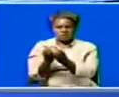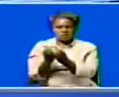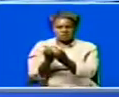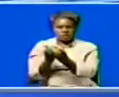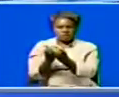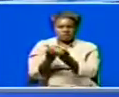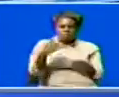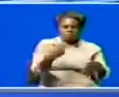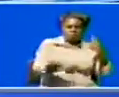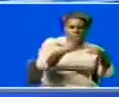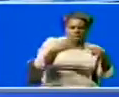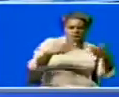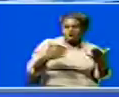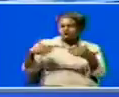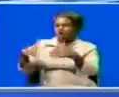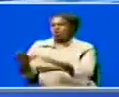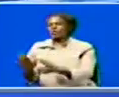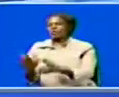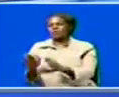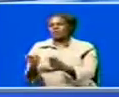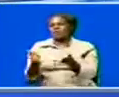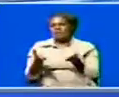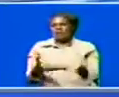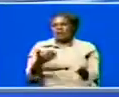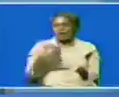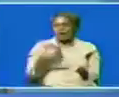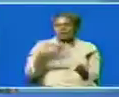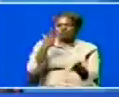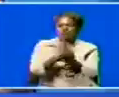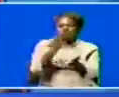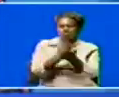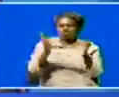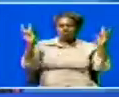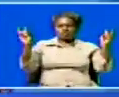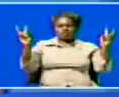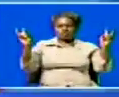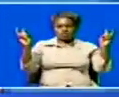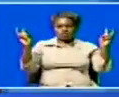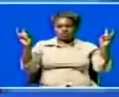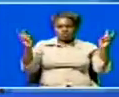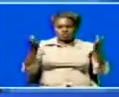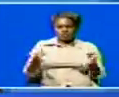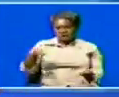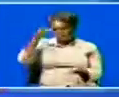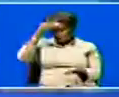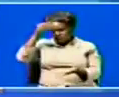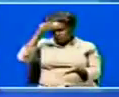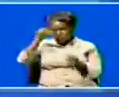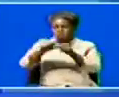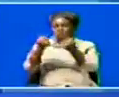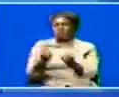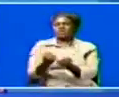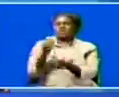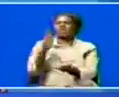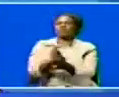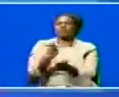guy won or whether your guy lost. We now have like real things. So for example, we are now flipping an education system. Mm-hmm. That's real.